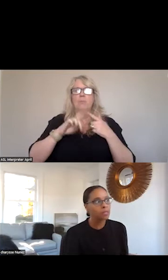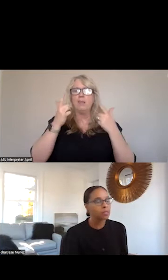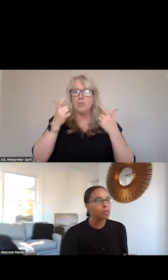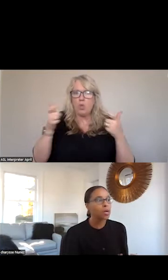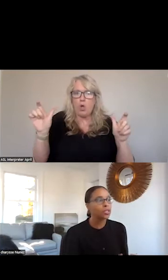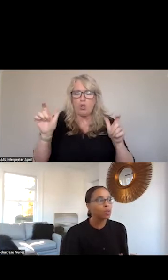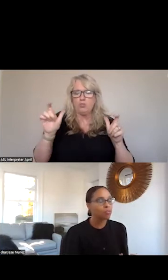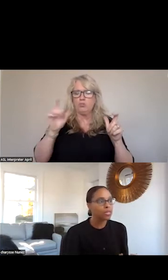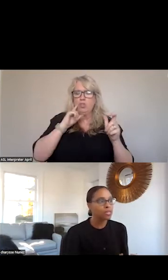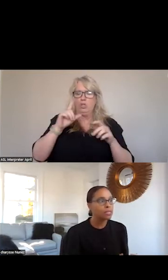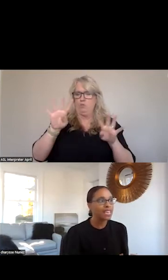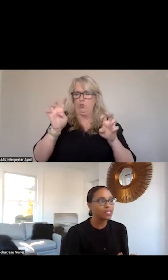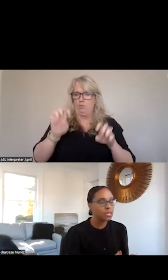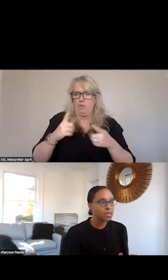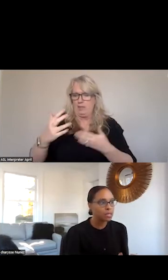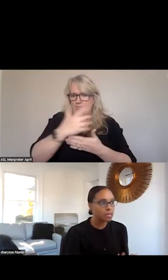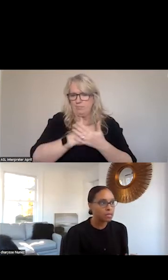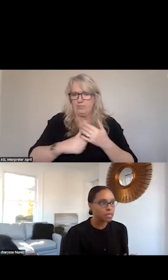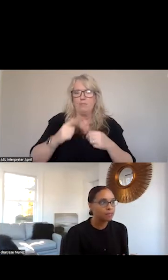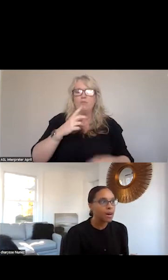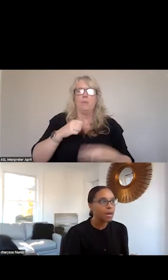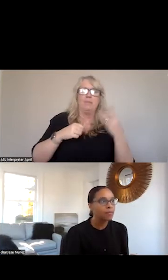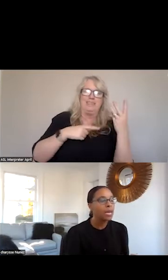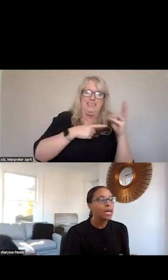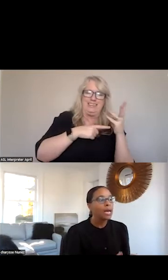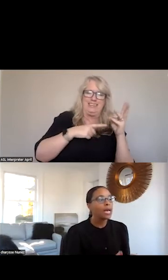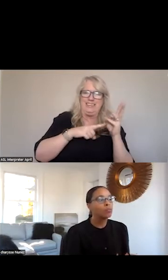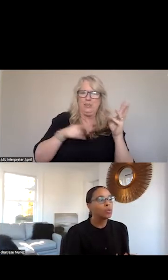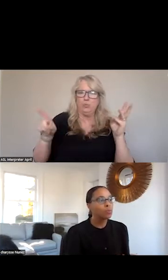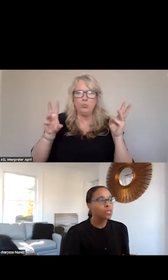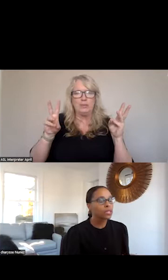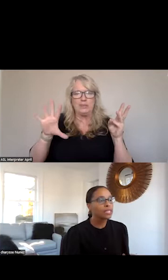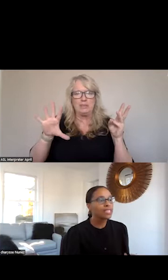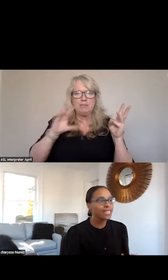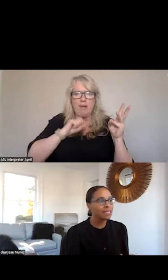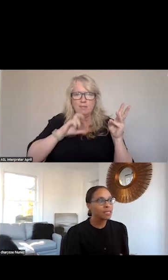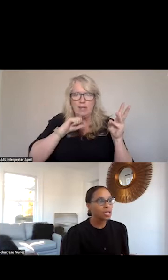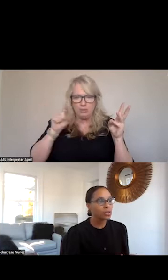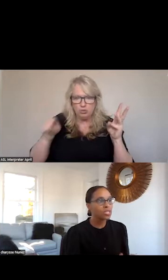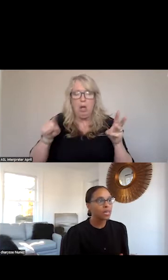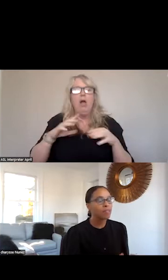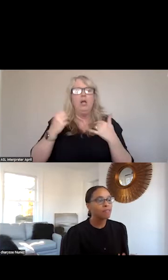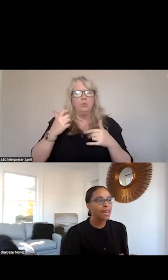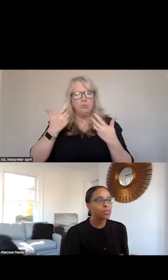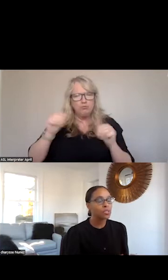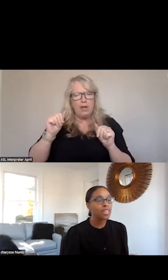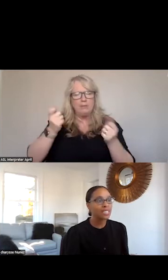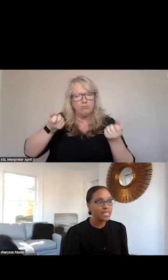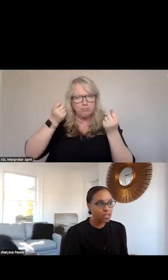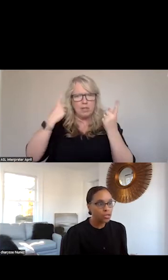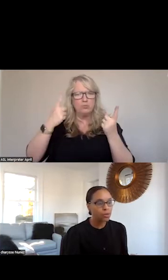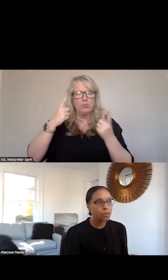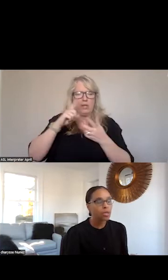survey conducted among U.S. residents aged 16 to 65. And we were particularly keen to understand the factors